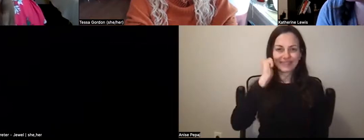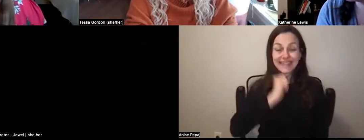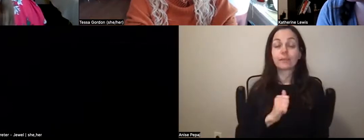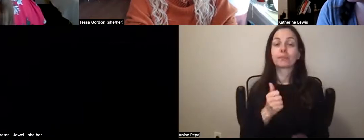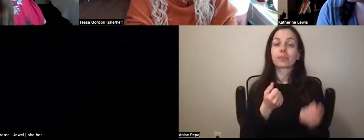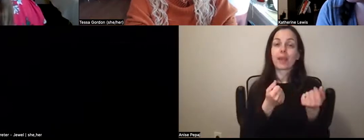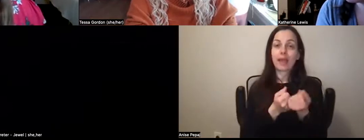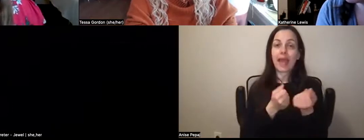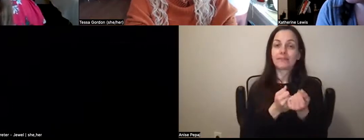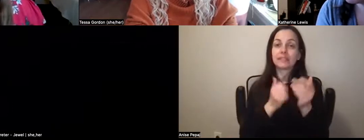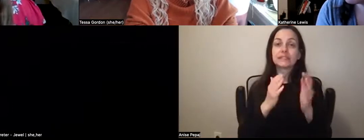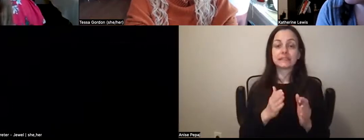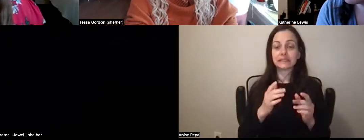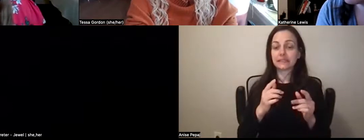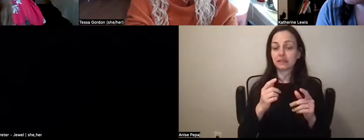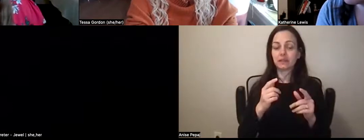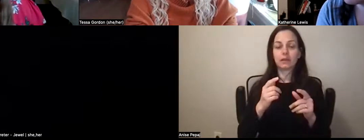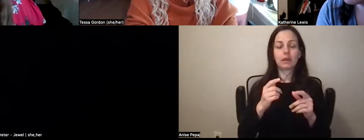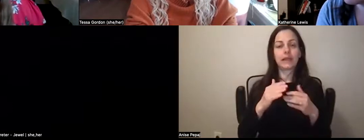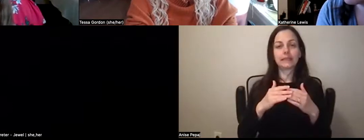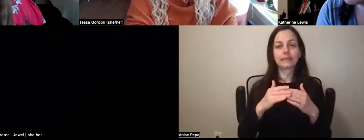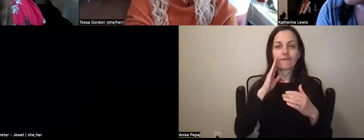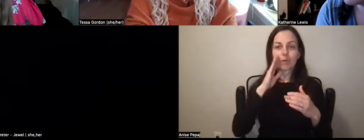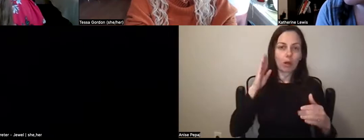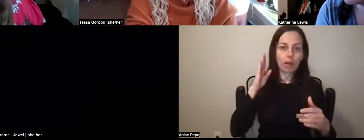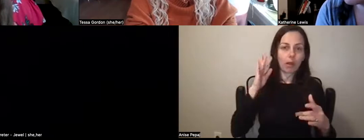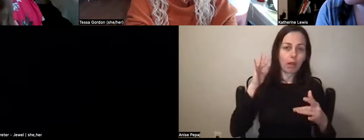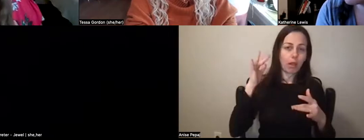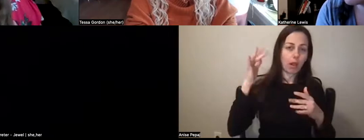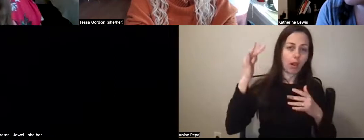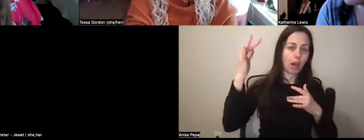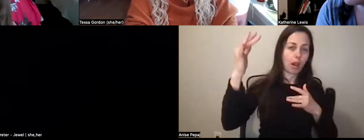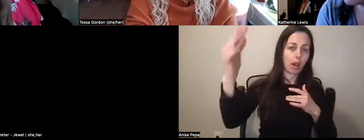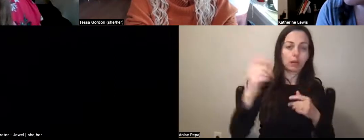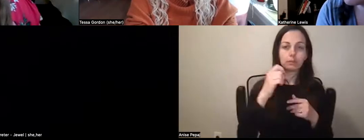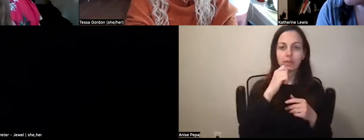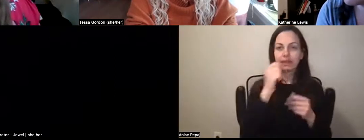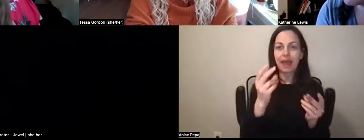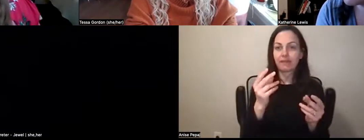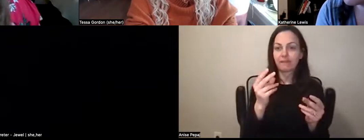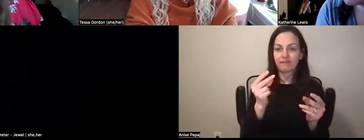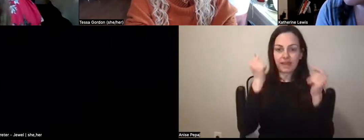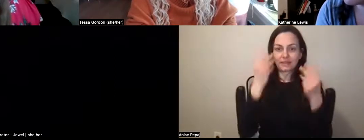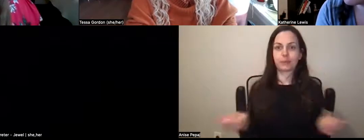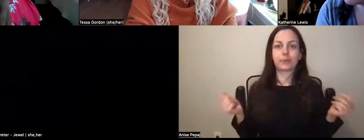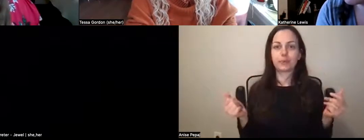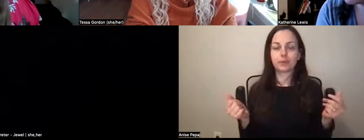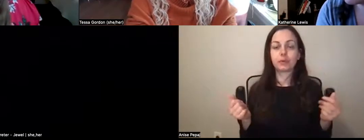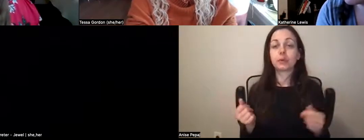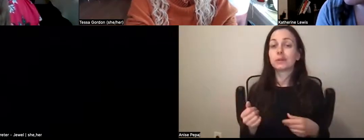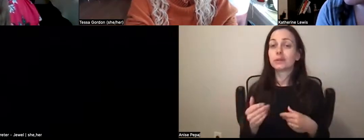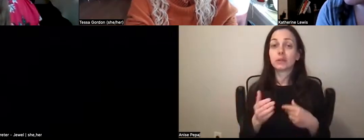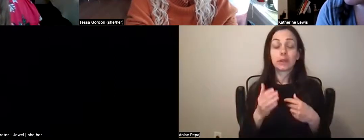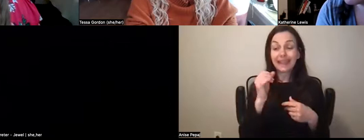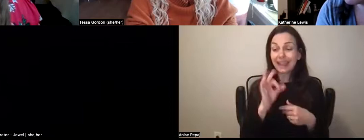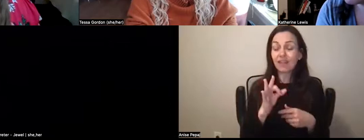is a marathon and not a sprint. And even if the problems are so urgent,